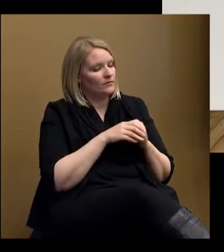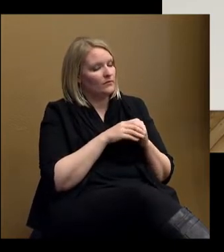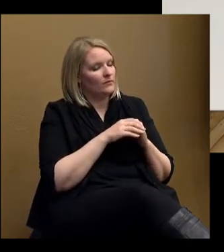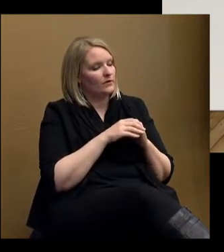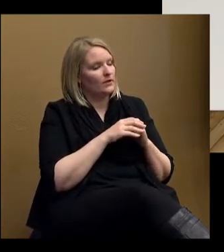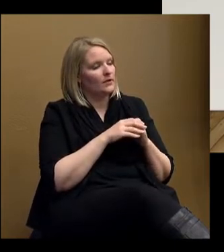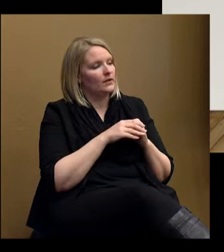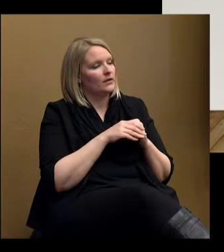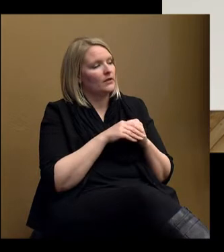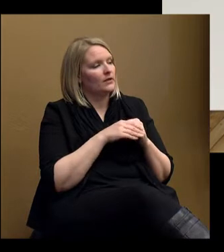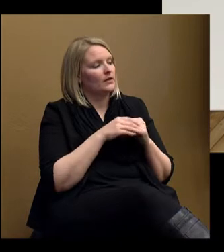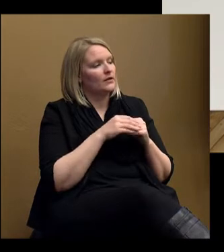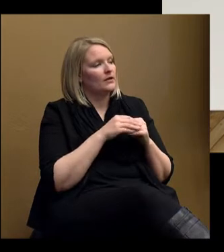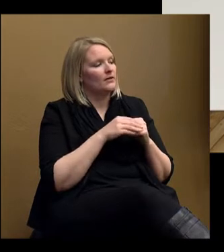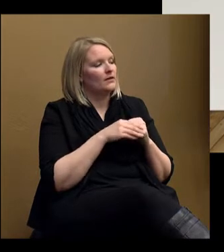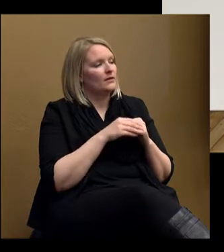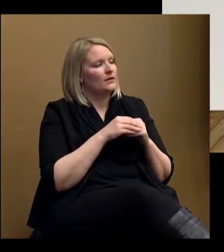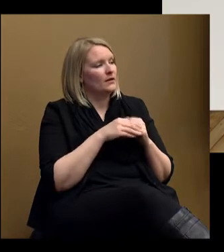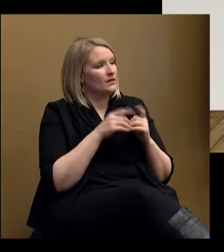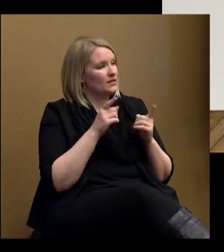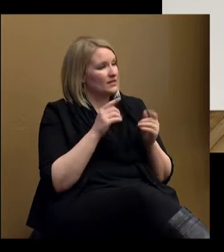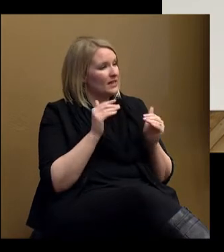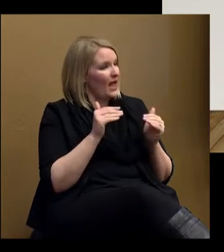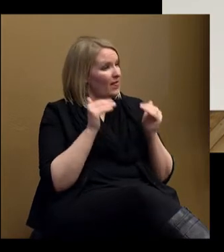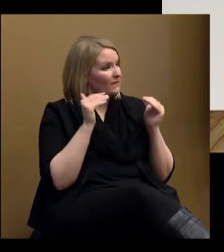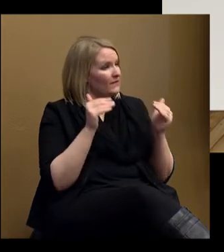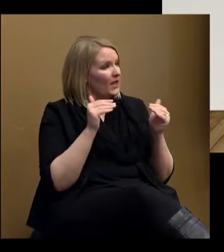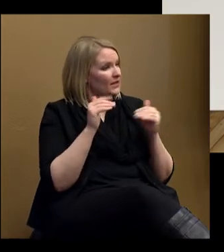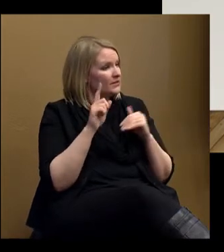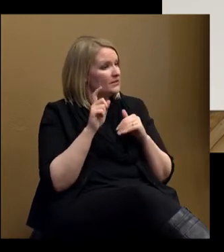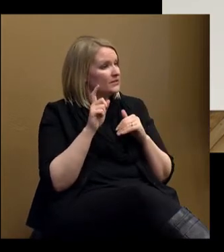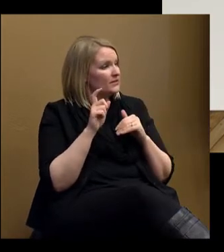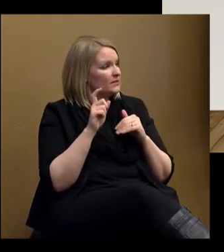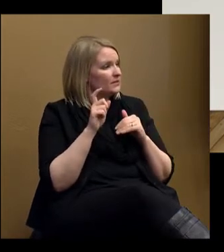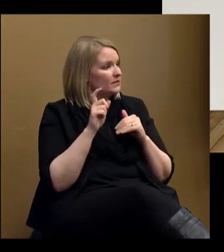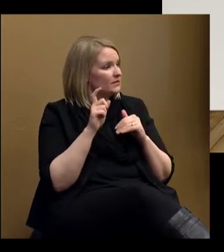And then I might have to, does he elevate?